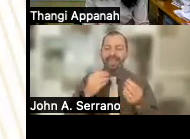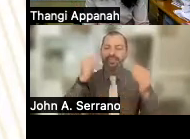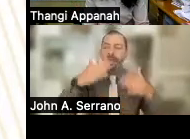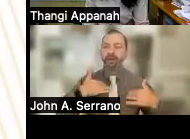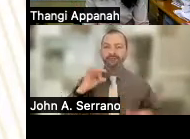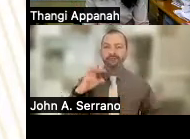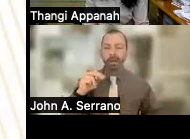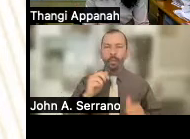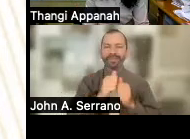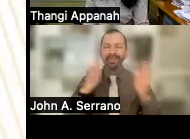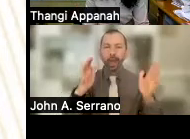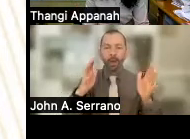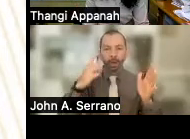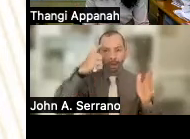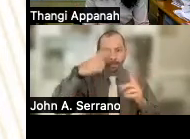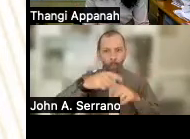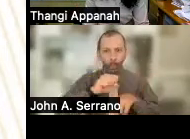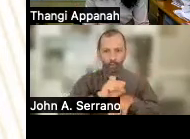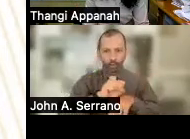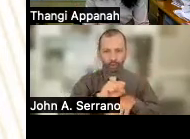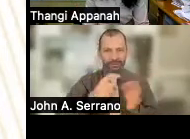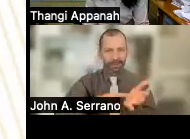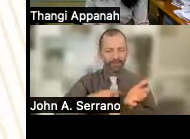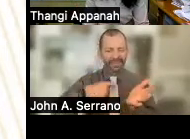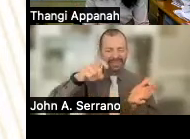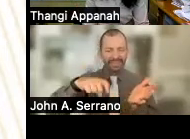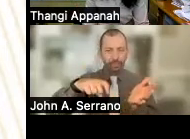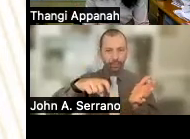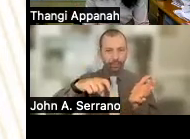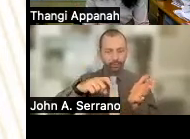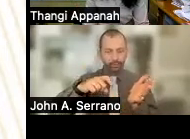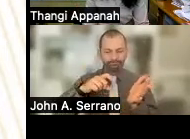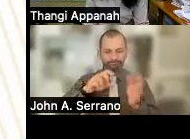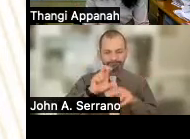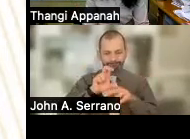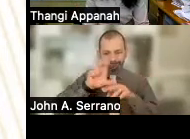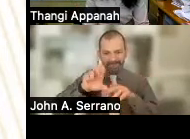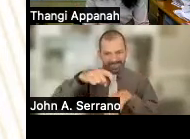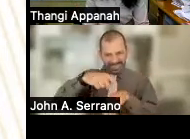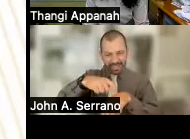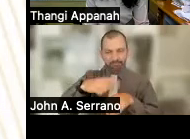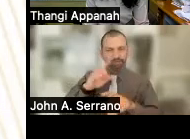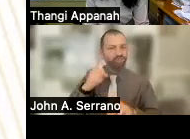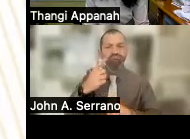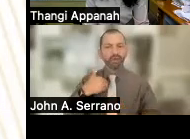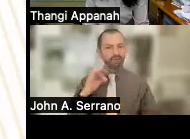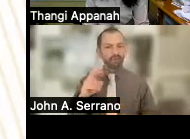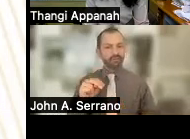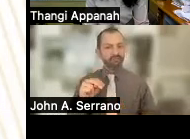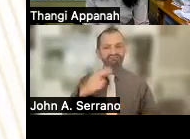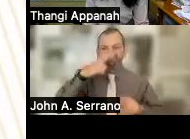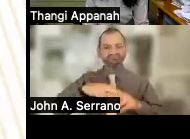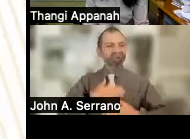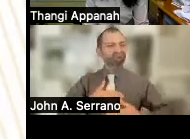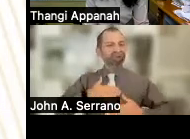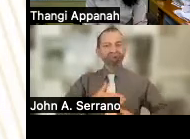this, supporting the school environment. Sometimes we are so focused on the work, we need to set